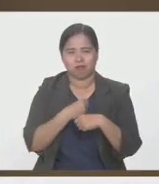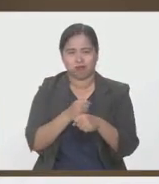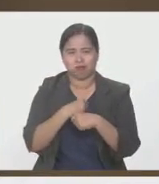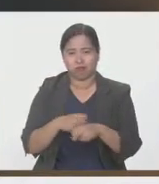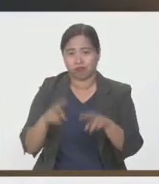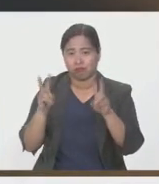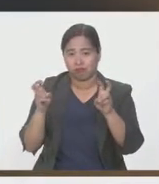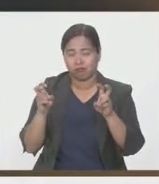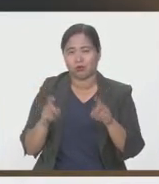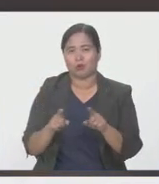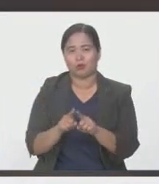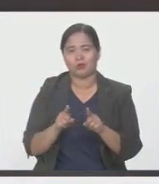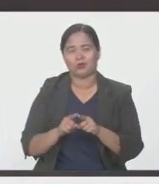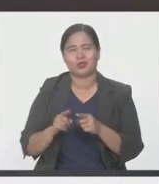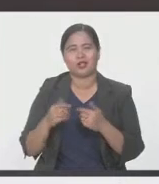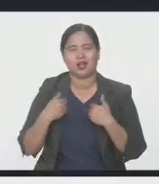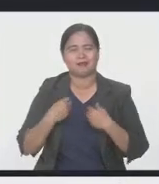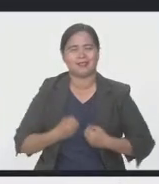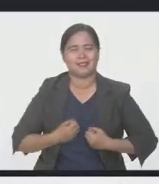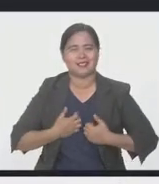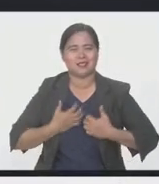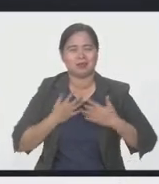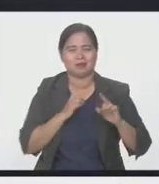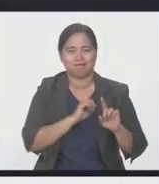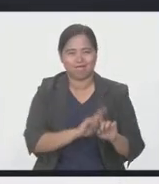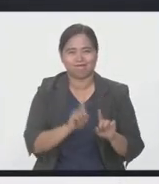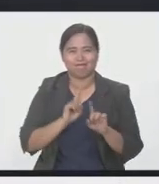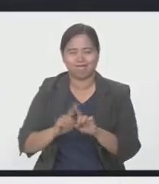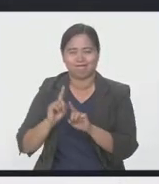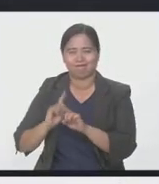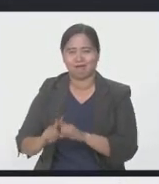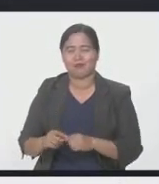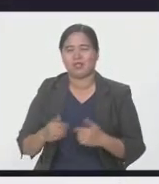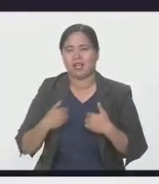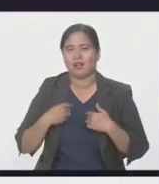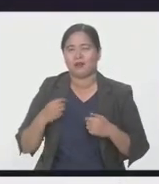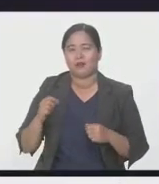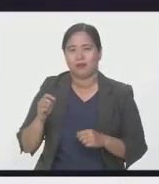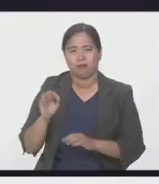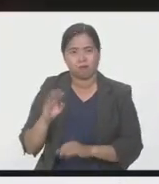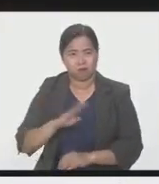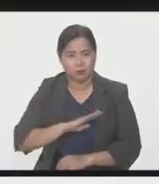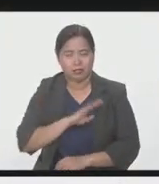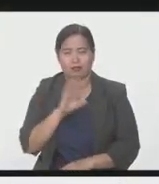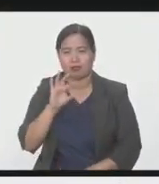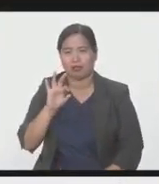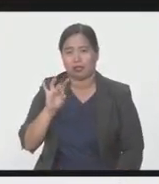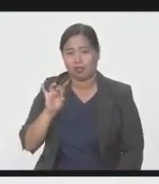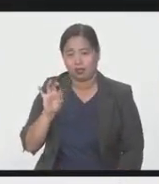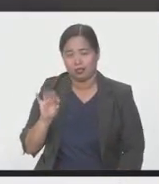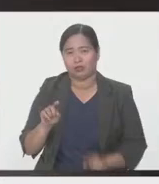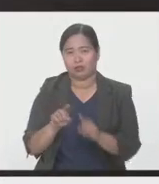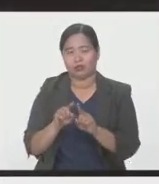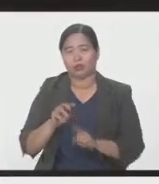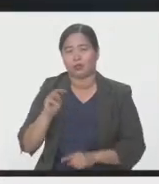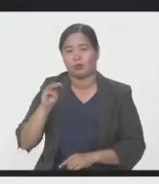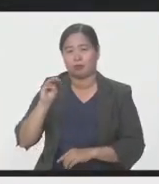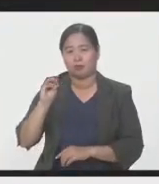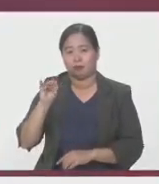cards inspired by the singer's different eras, including Fearless, 1989, and